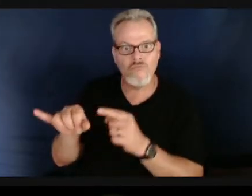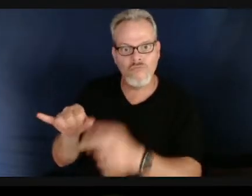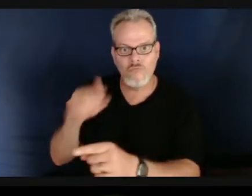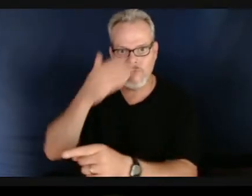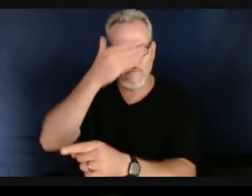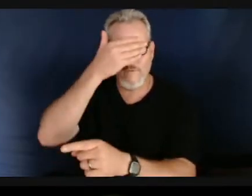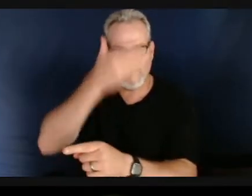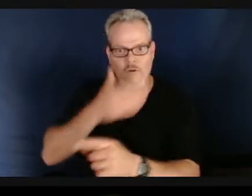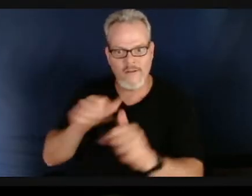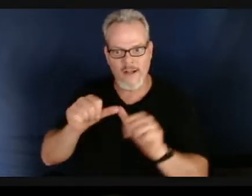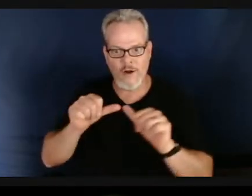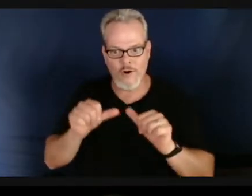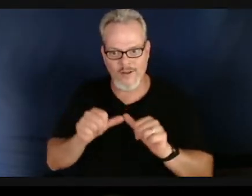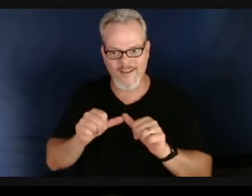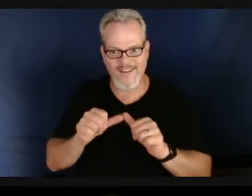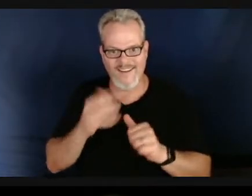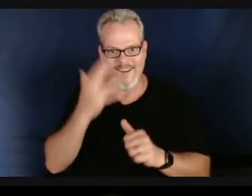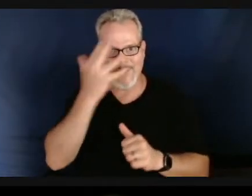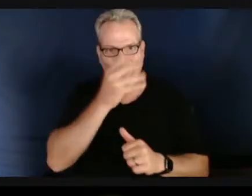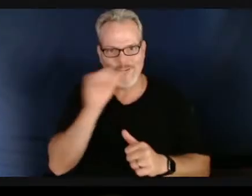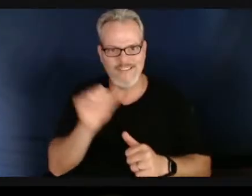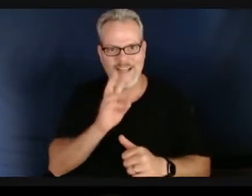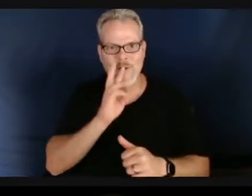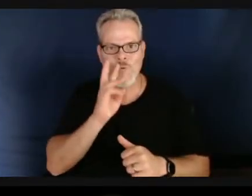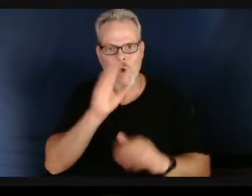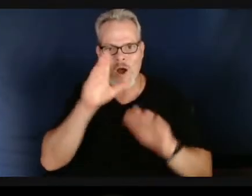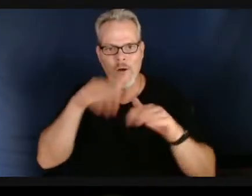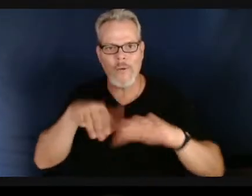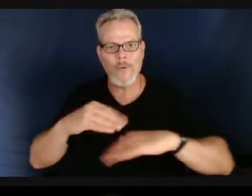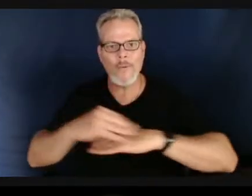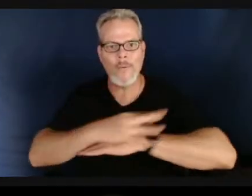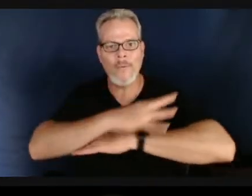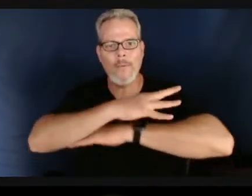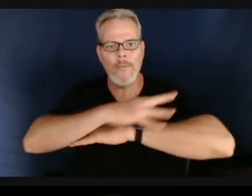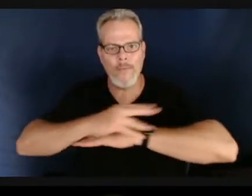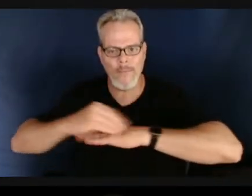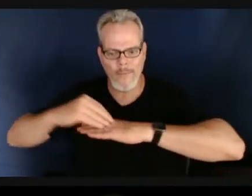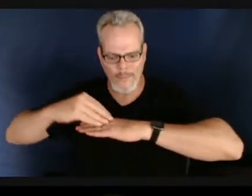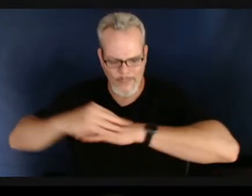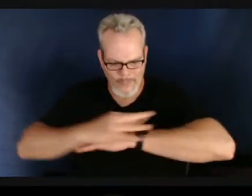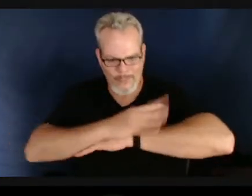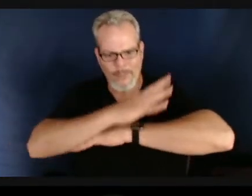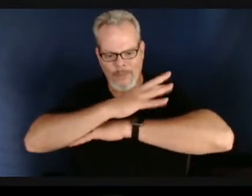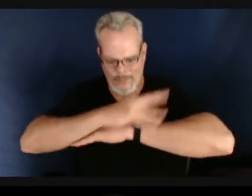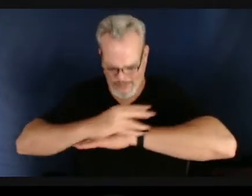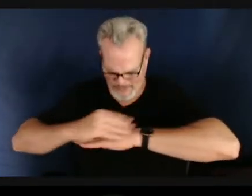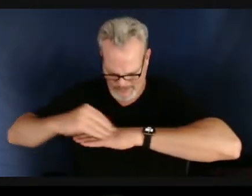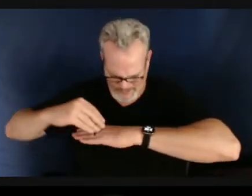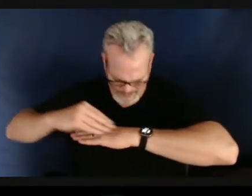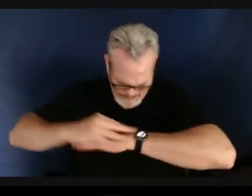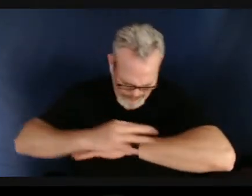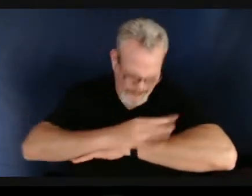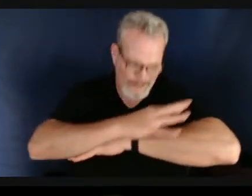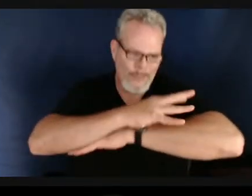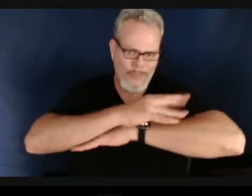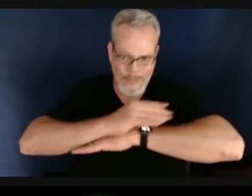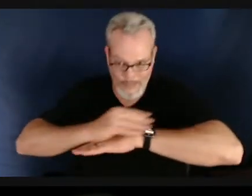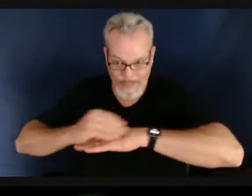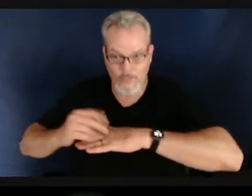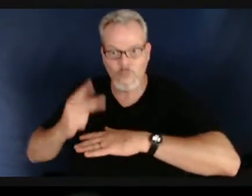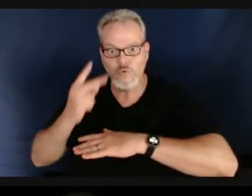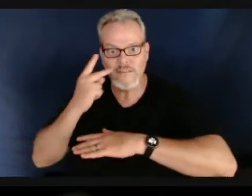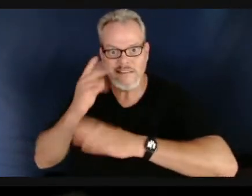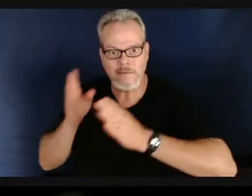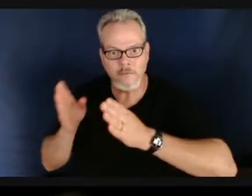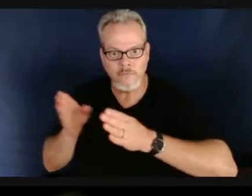it's almost like the lapping of a wave on a beach, right? You can see the actual edge of the lava flow has been advancing over